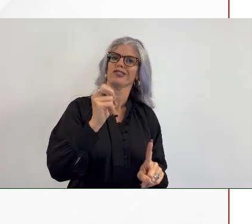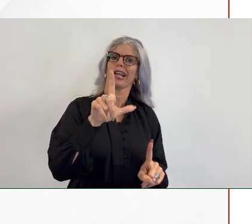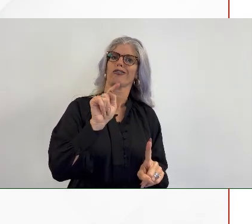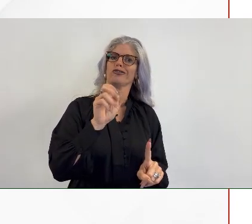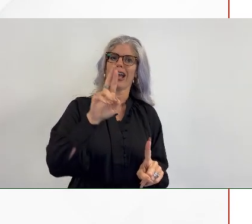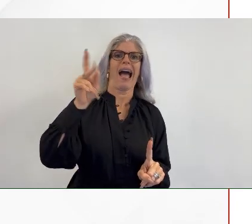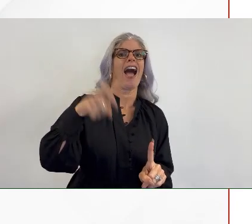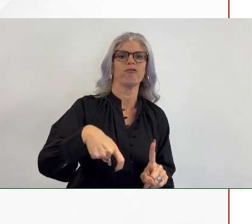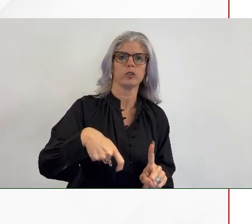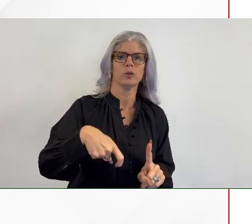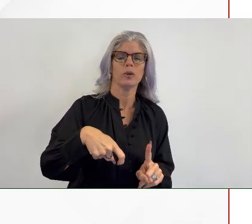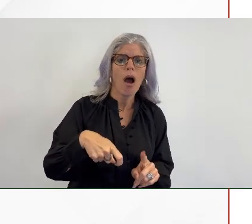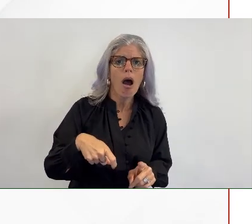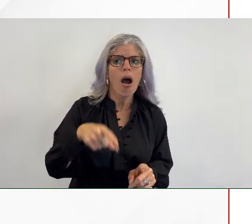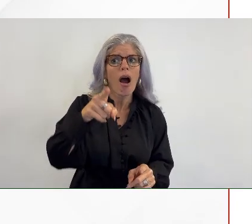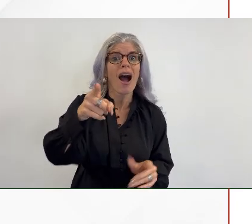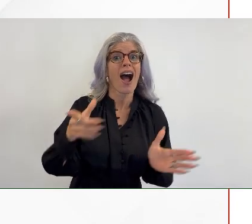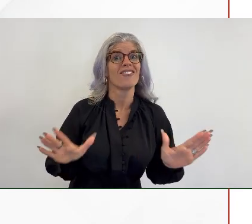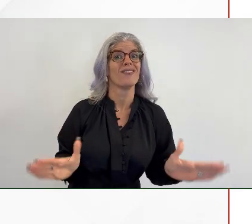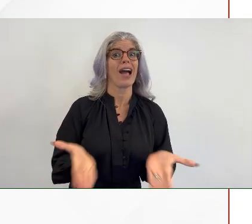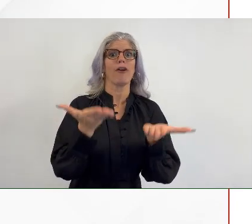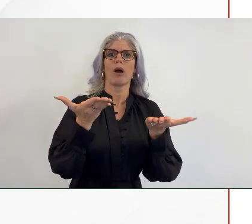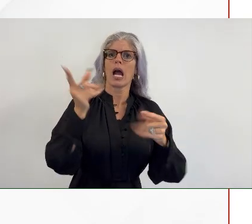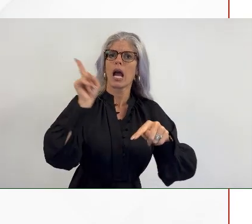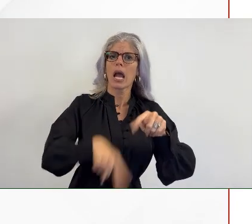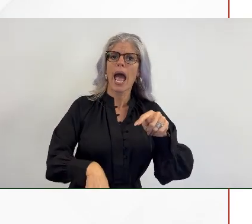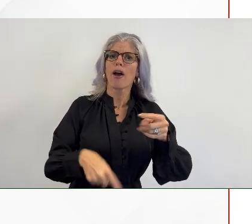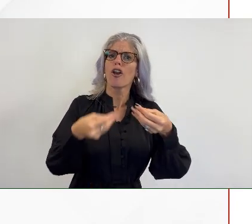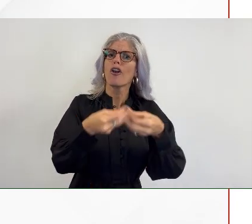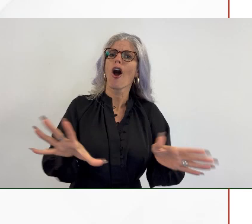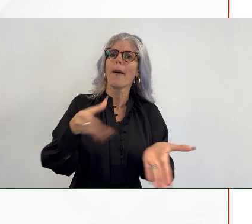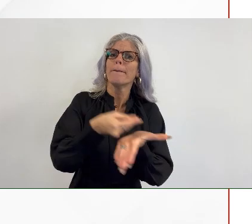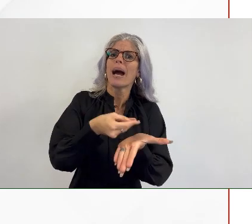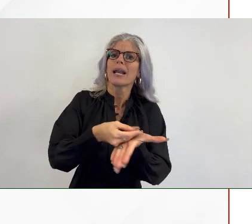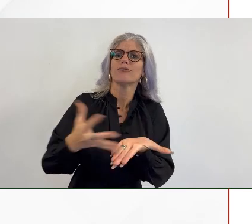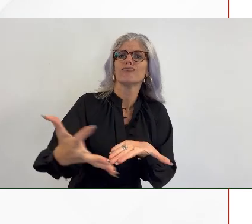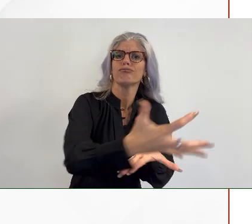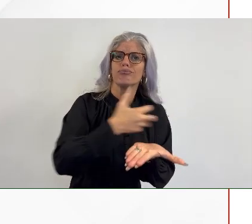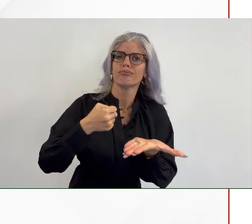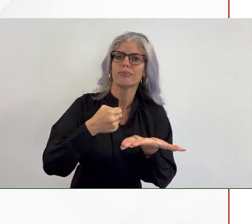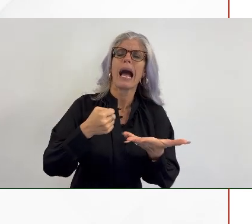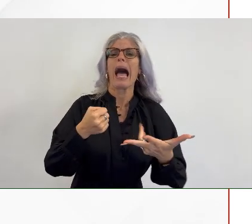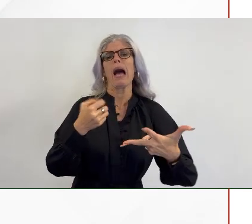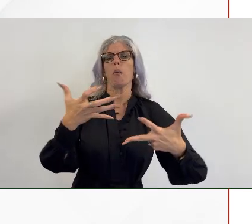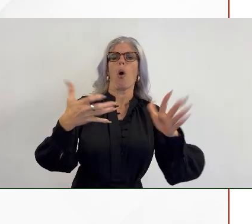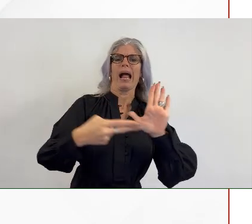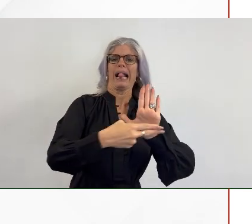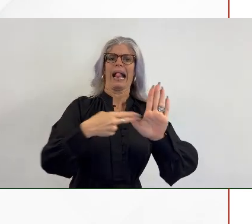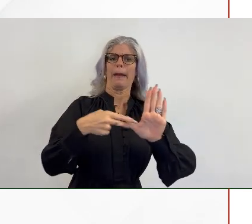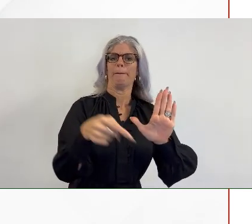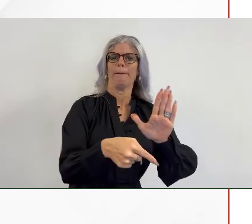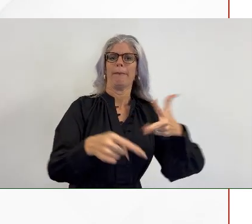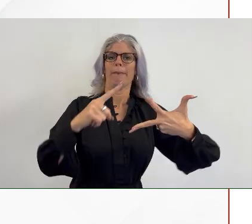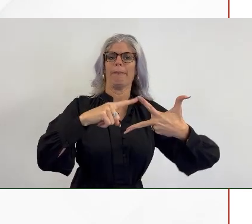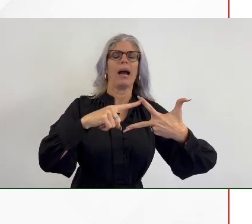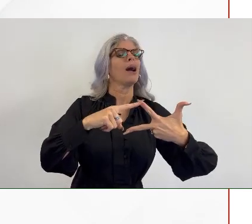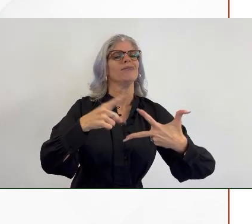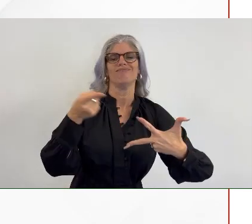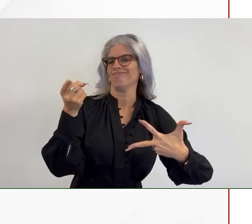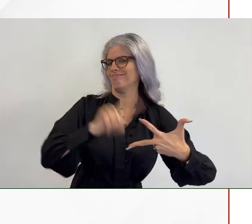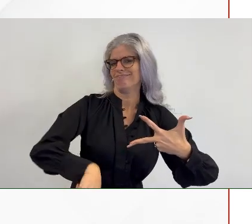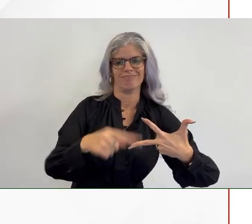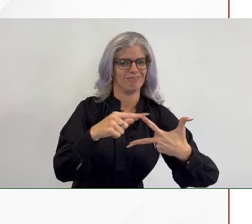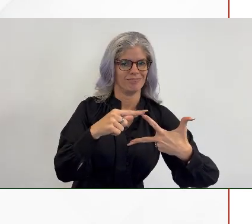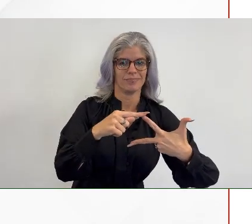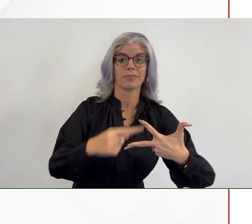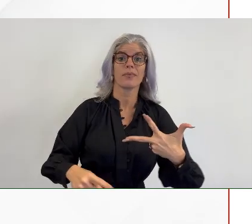as the eligible applicant. We will review how to obtain delegated legal responsibility and set up those mass care agreements with local